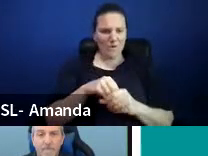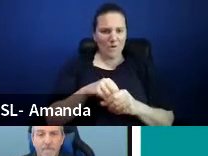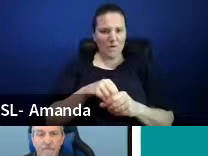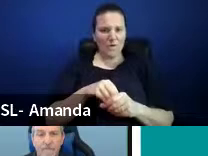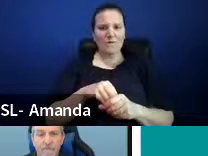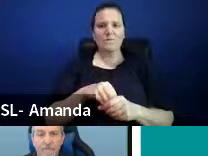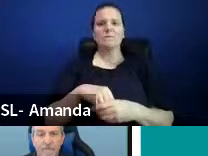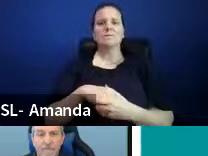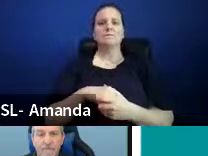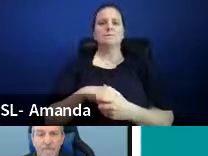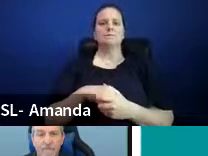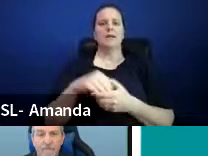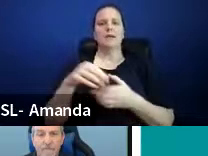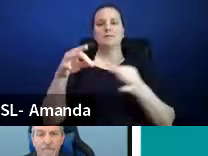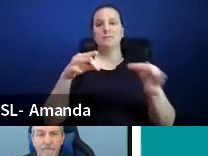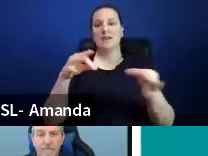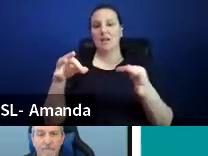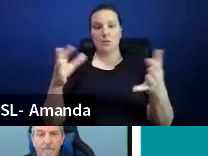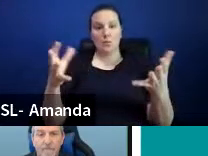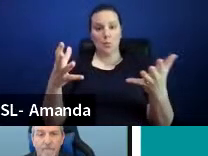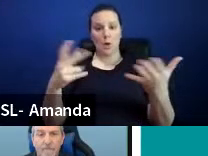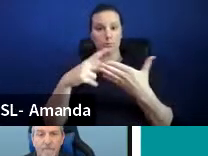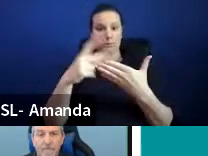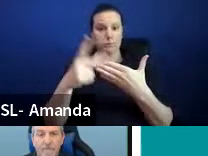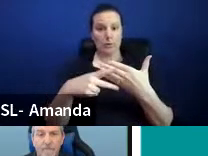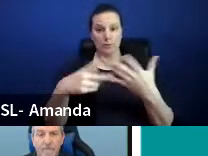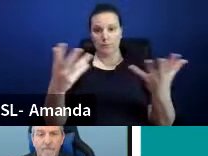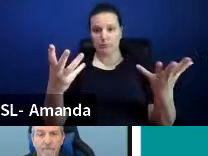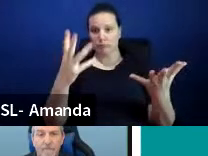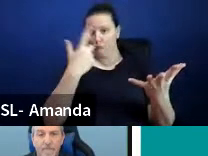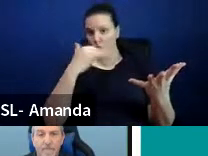and explaining to them what the program